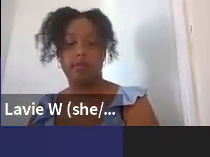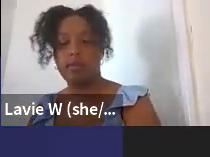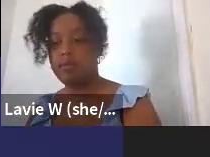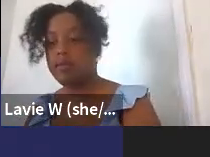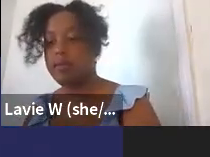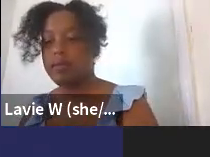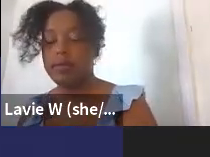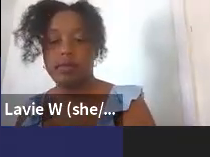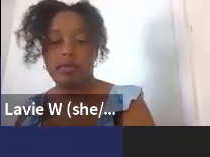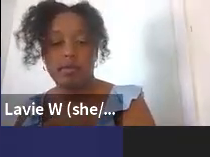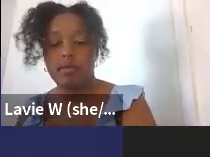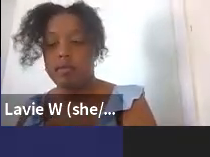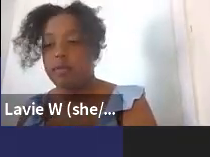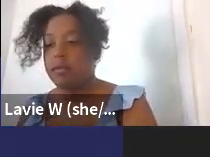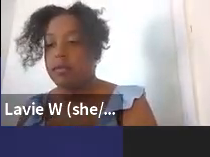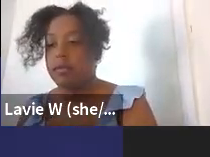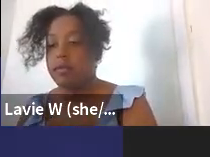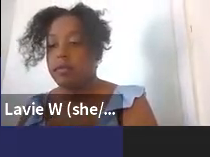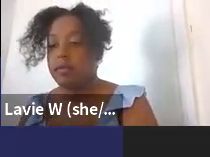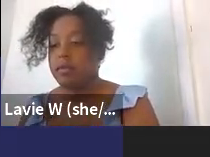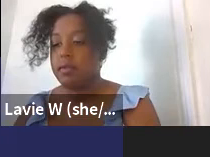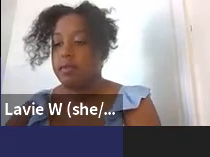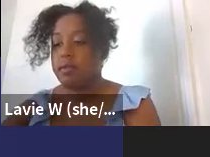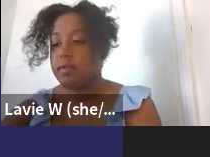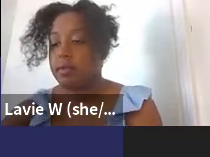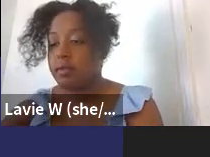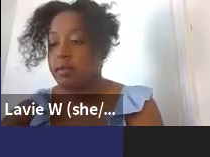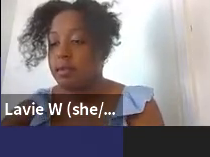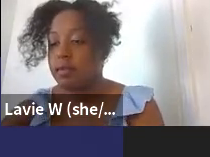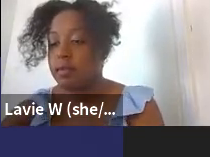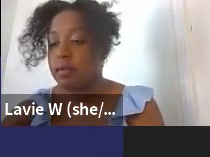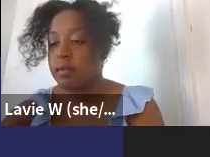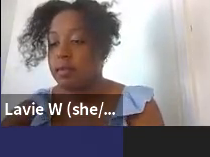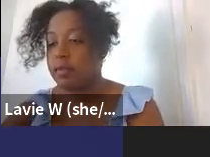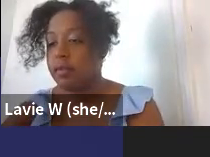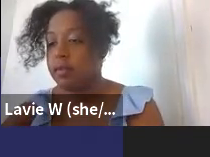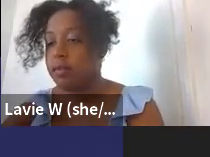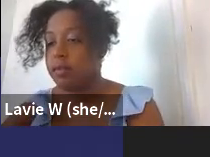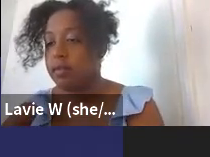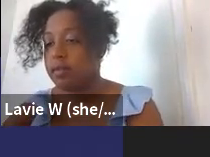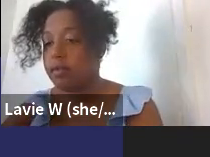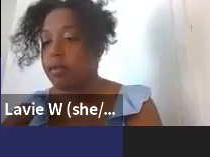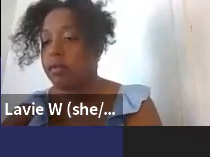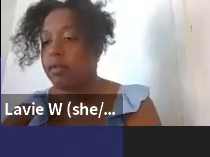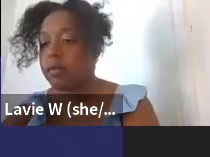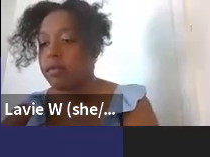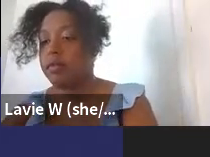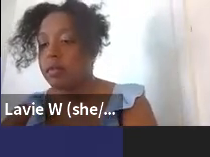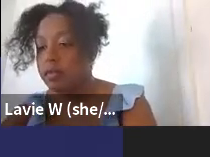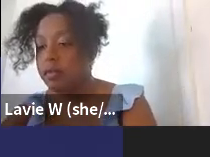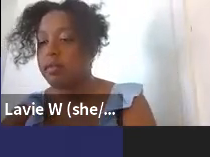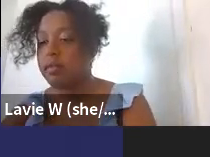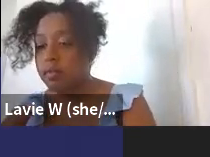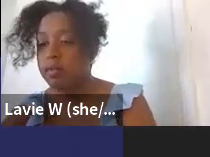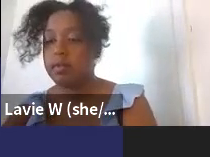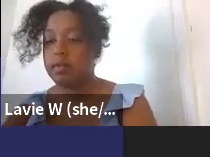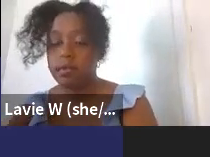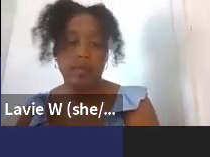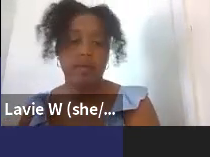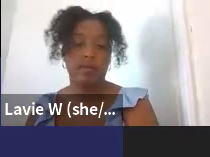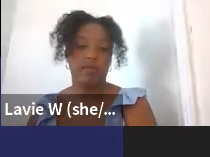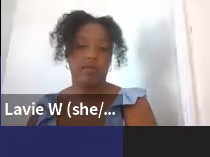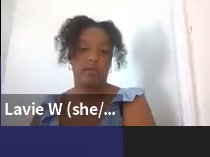Intersectionality is a way of understanding social relations by examining intersecting forms of discrimination. This means acknowledging that